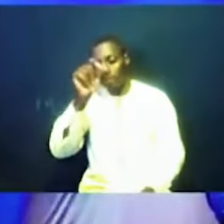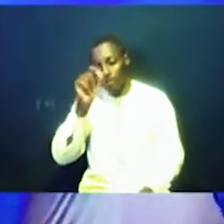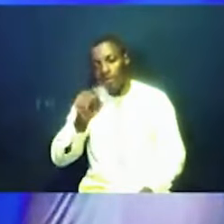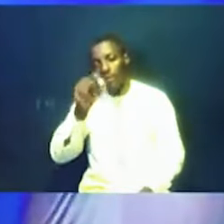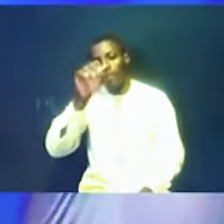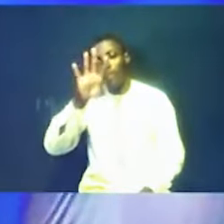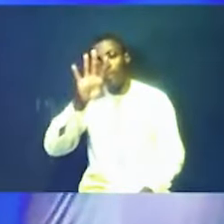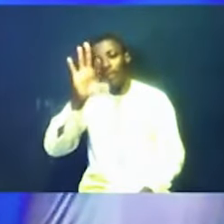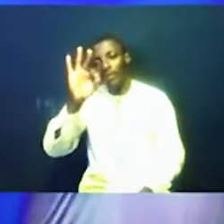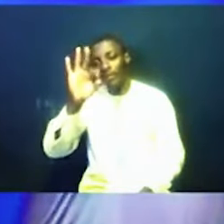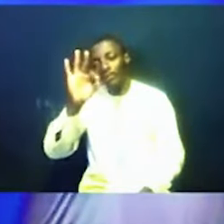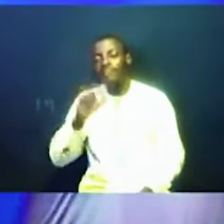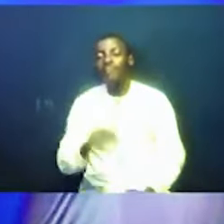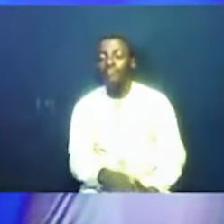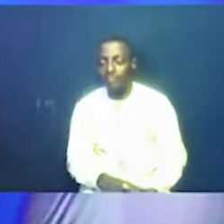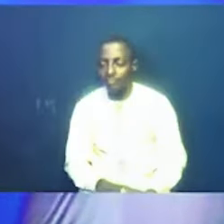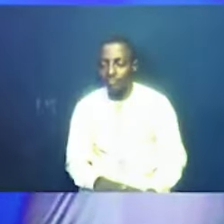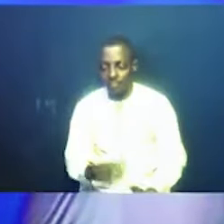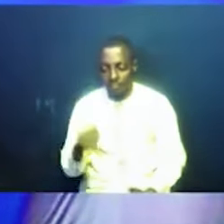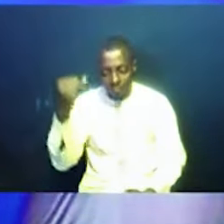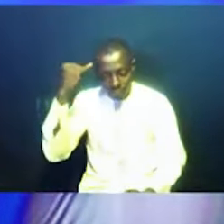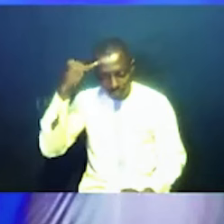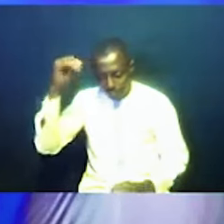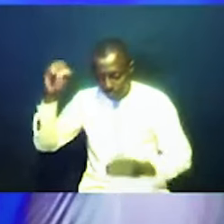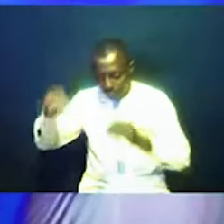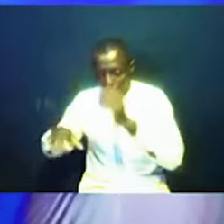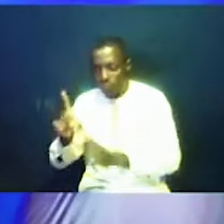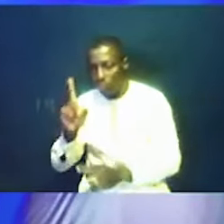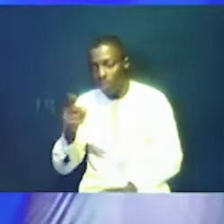Forty-nine. And I like this suggestion.